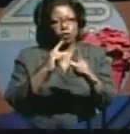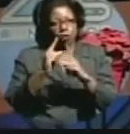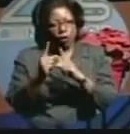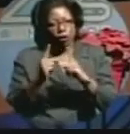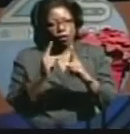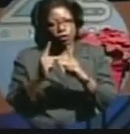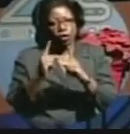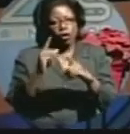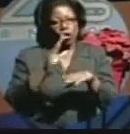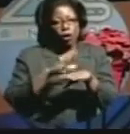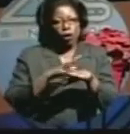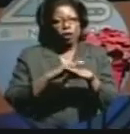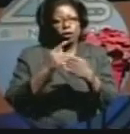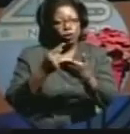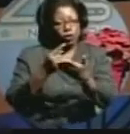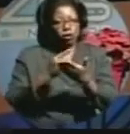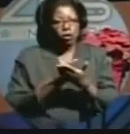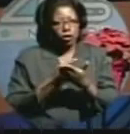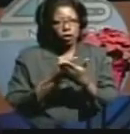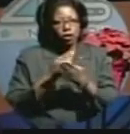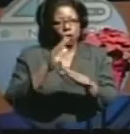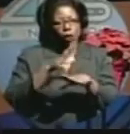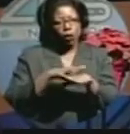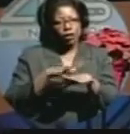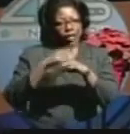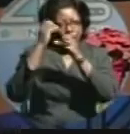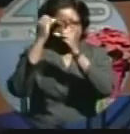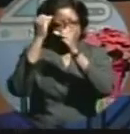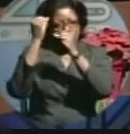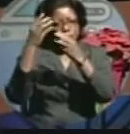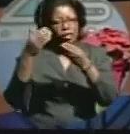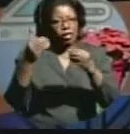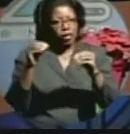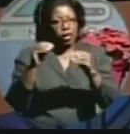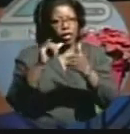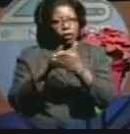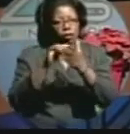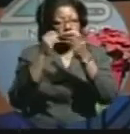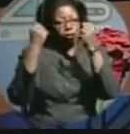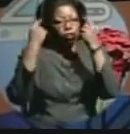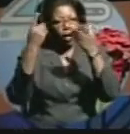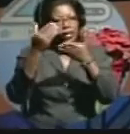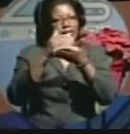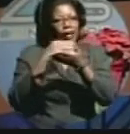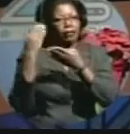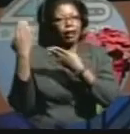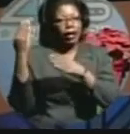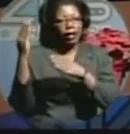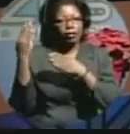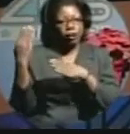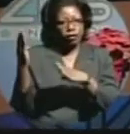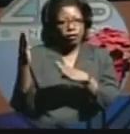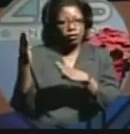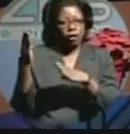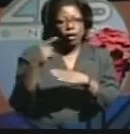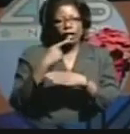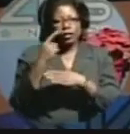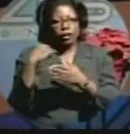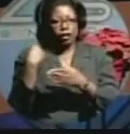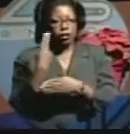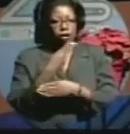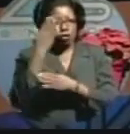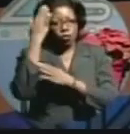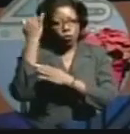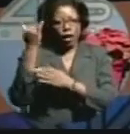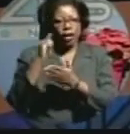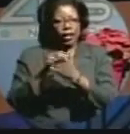negotiating team says are details of the sale which may surprise Bahamians. In this report, Janaea Noel Ferguson also tells us why